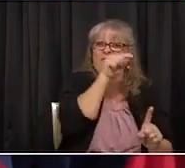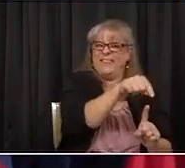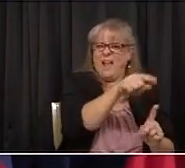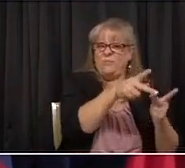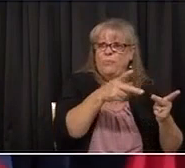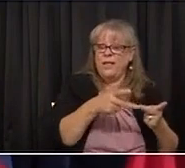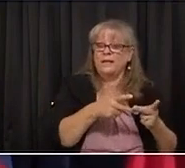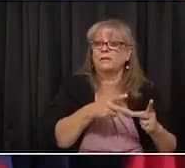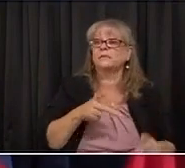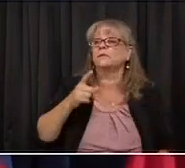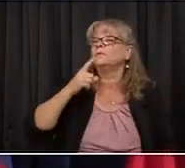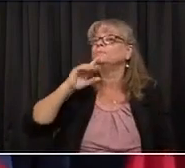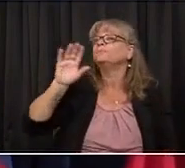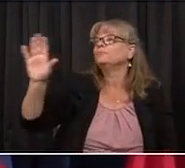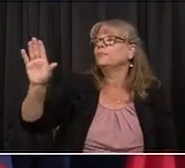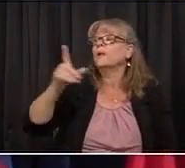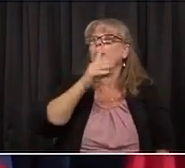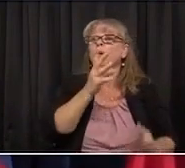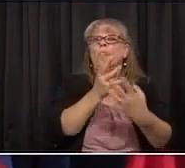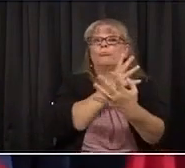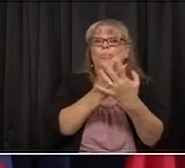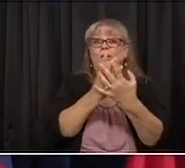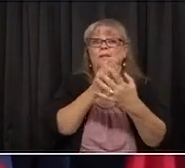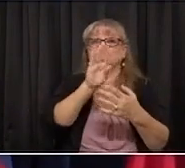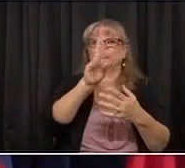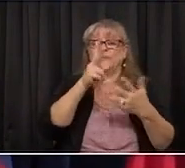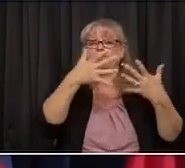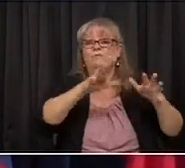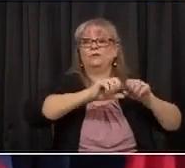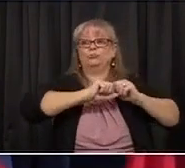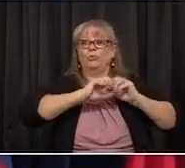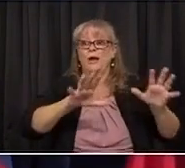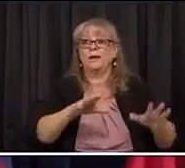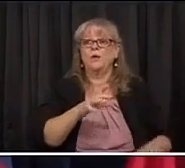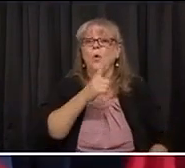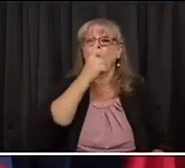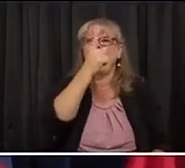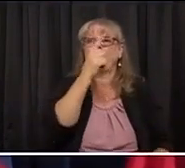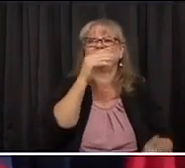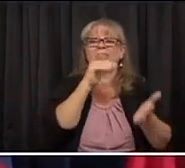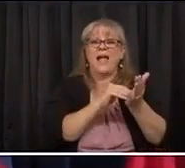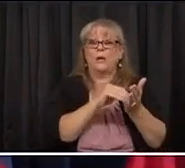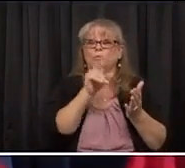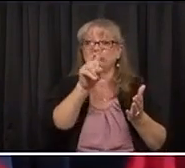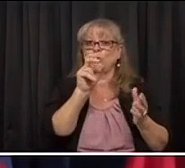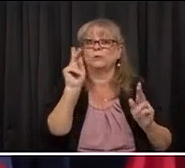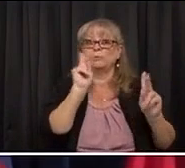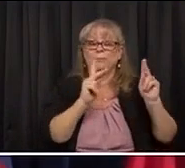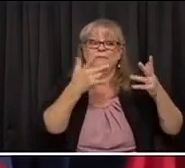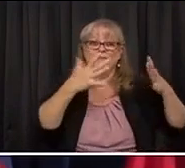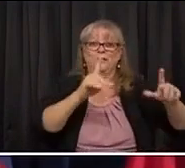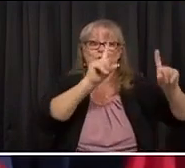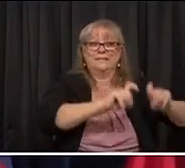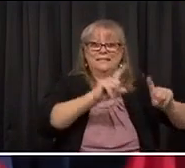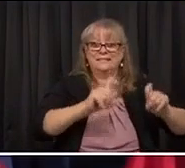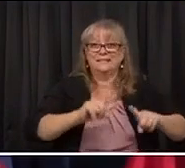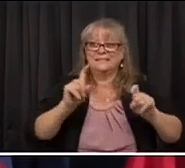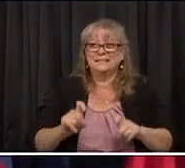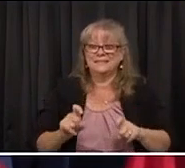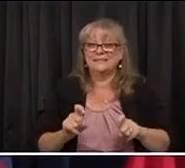and we surged 1,200 tests there, right, in a 2-day period or something, and everybody got tested. So, yes,